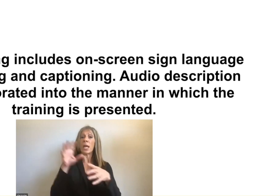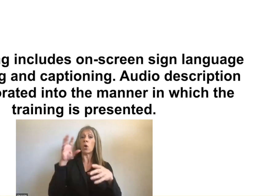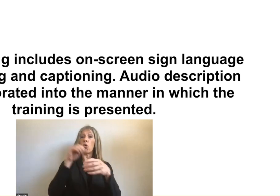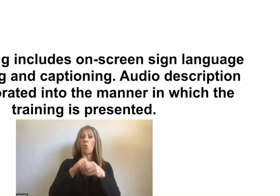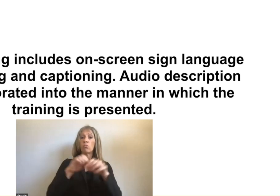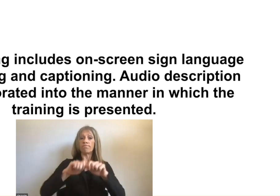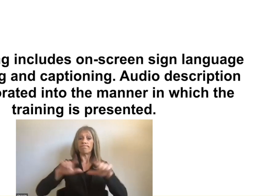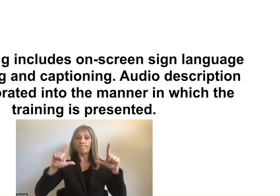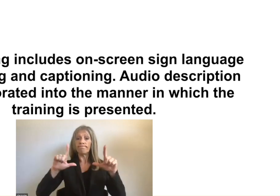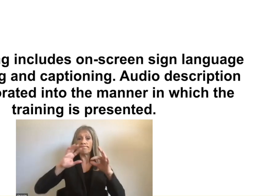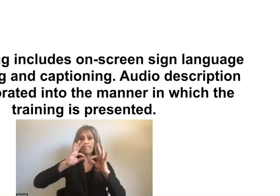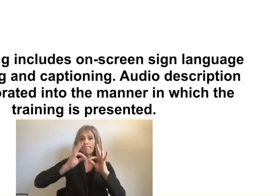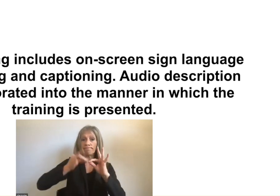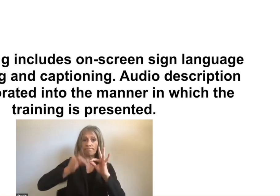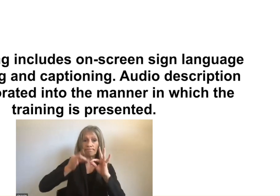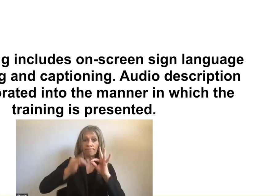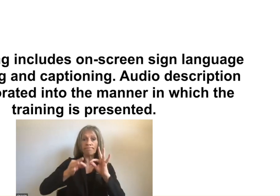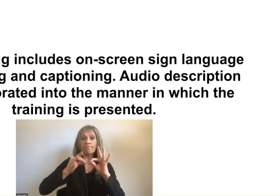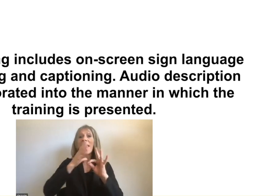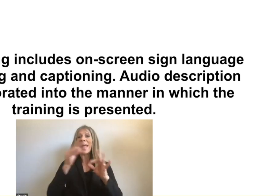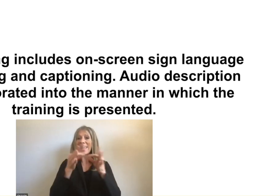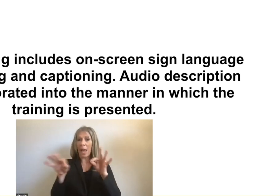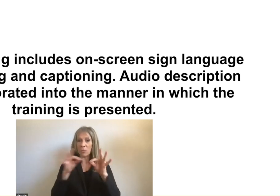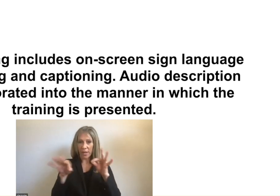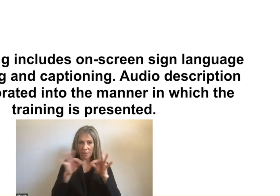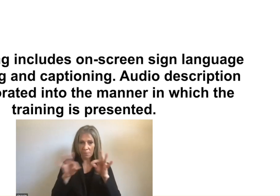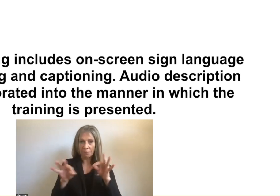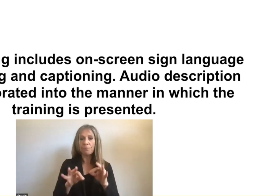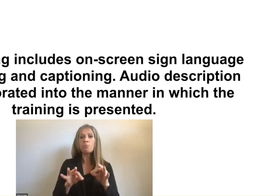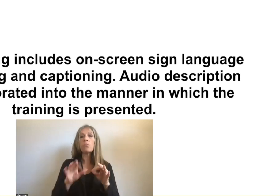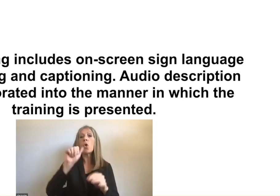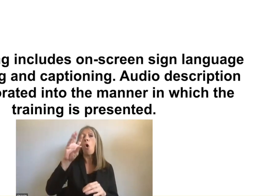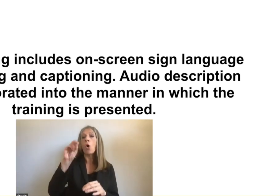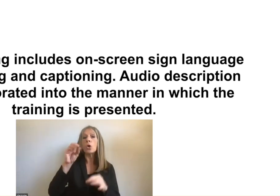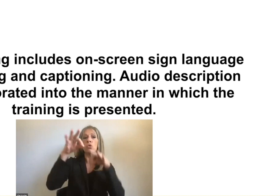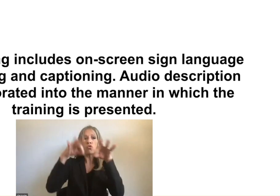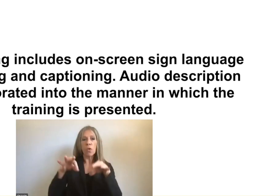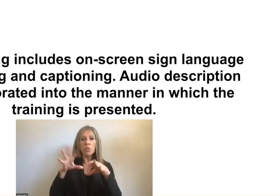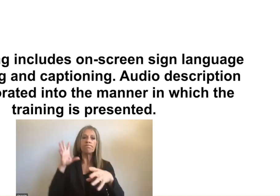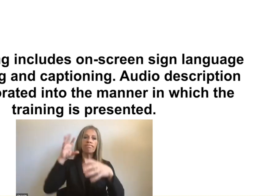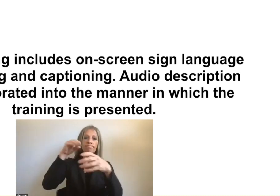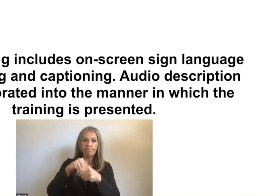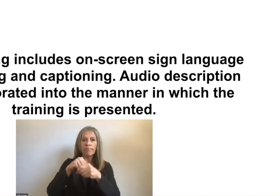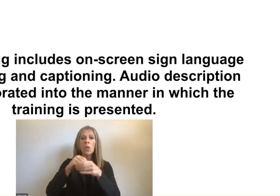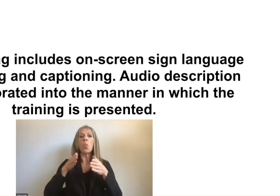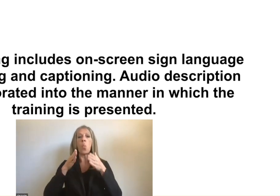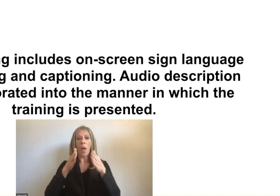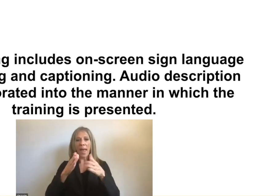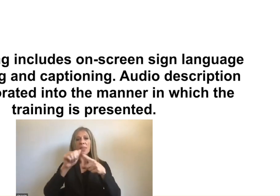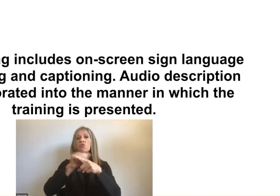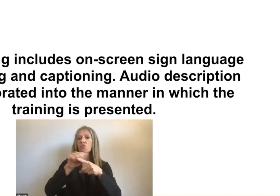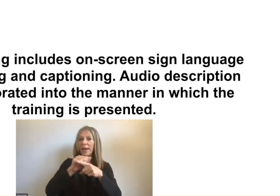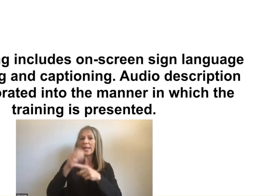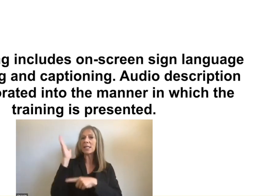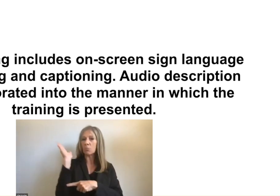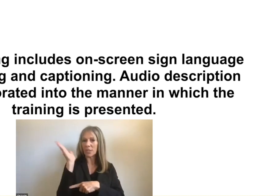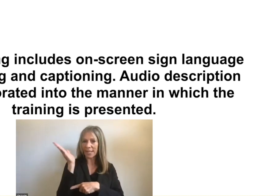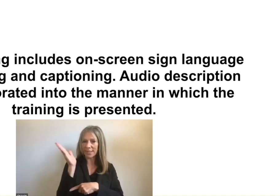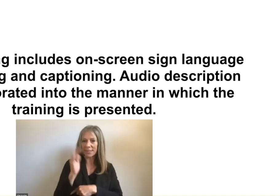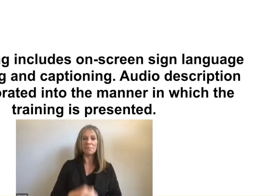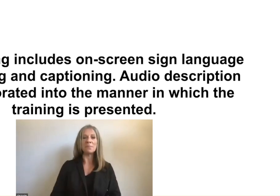This training includes on-screen sign language interpreting and captioning. Audio description is incorporated into the manner in which